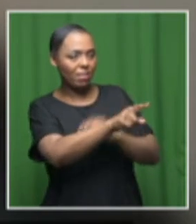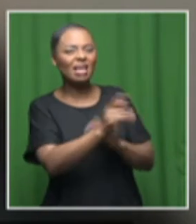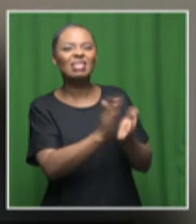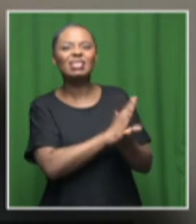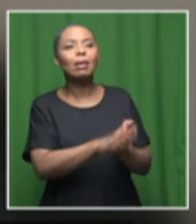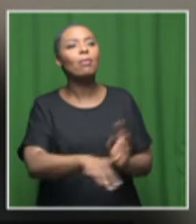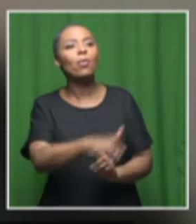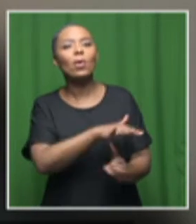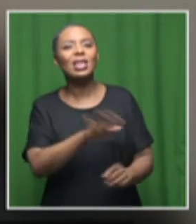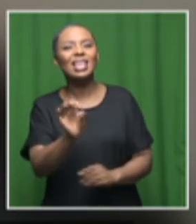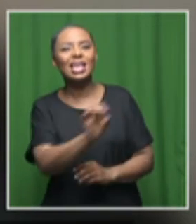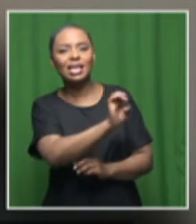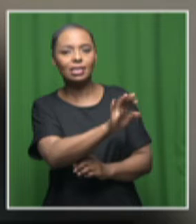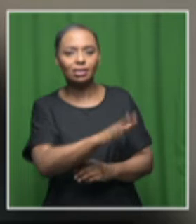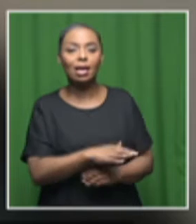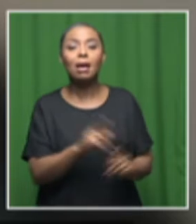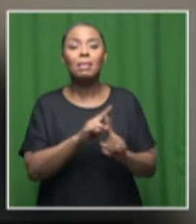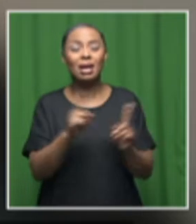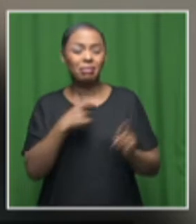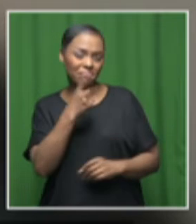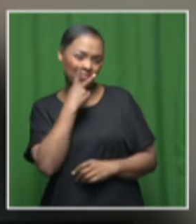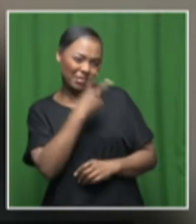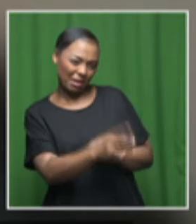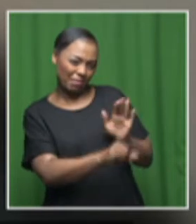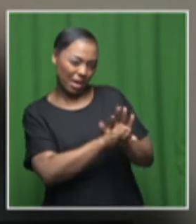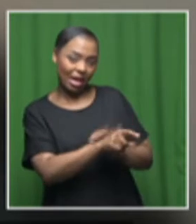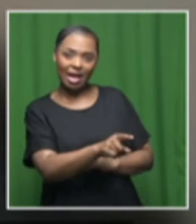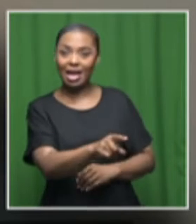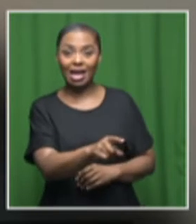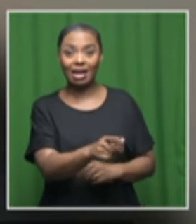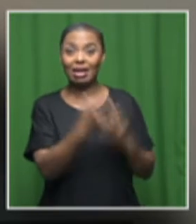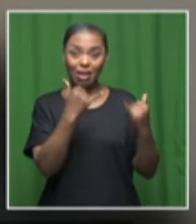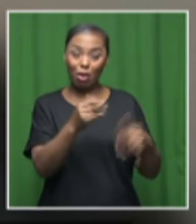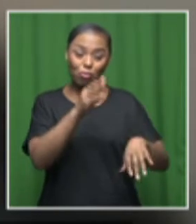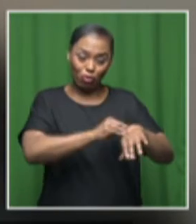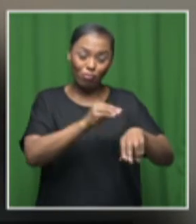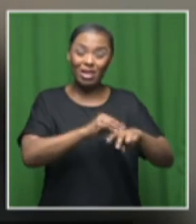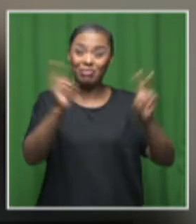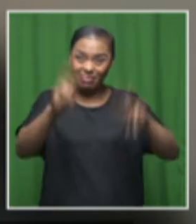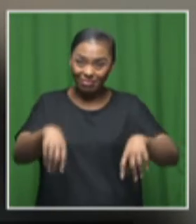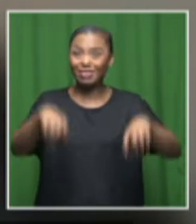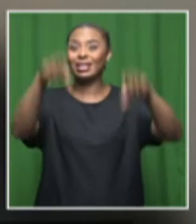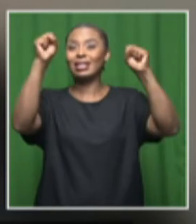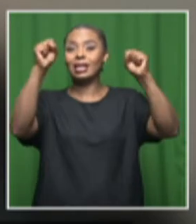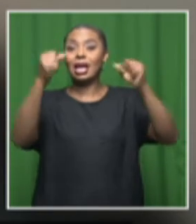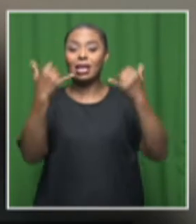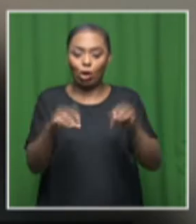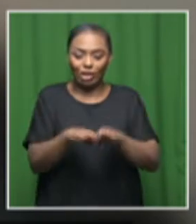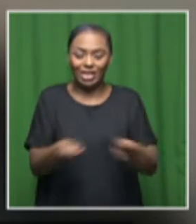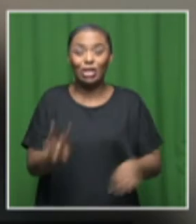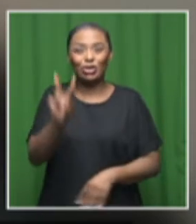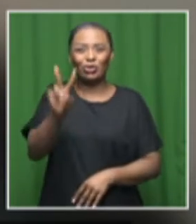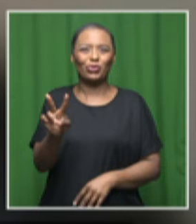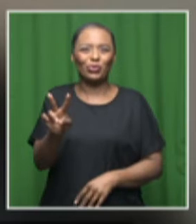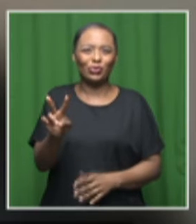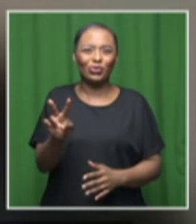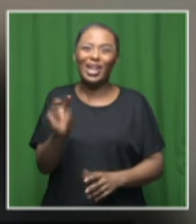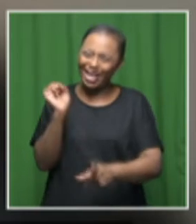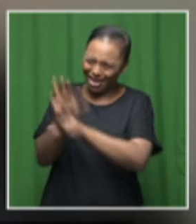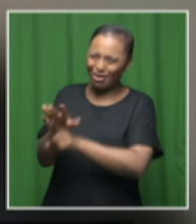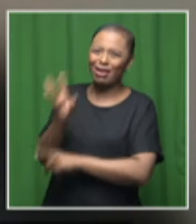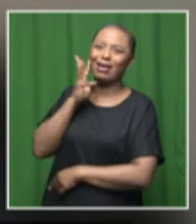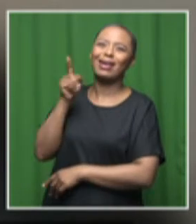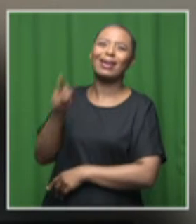is going to be ongoing. And another issue is ongoing blackouts. So we're now sitting again with stage 2, and we